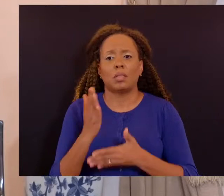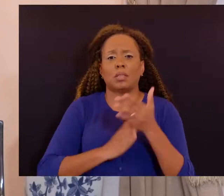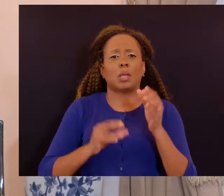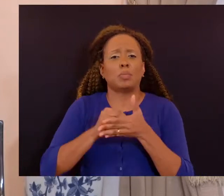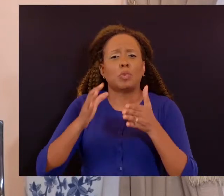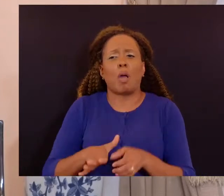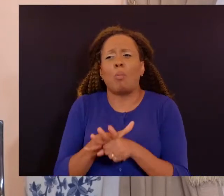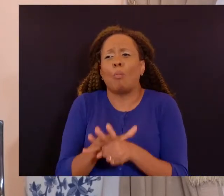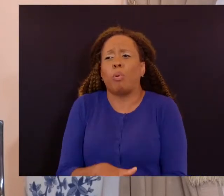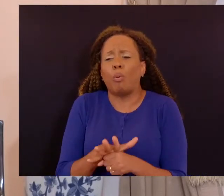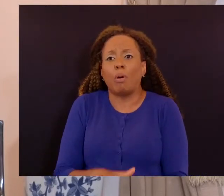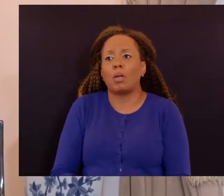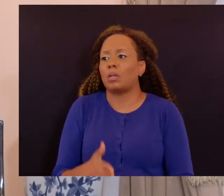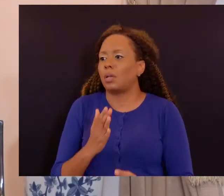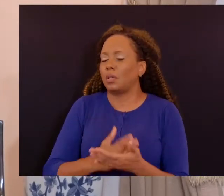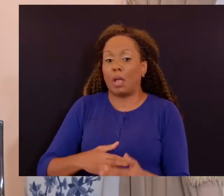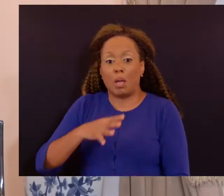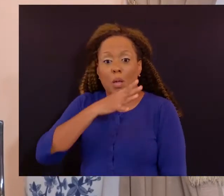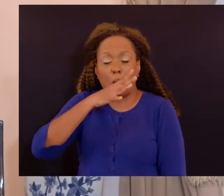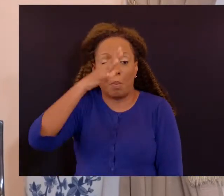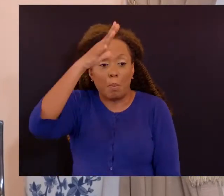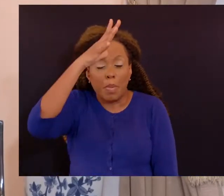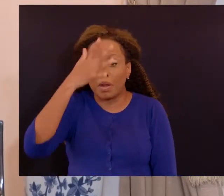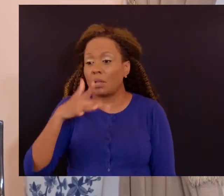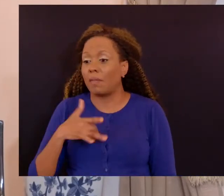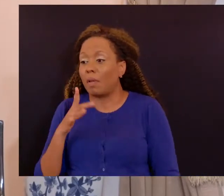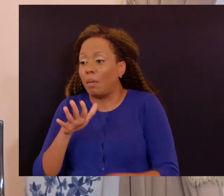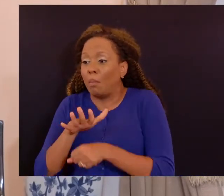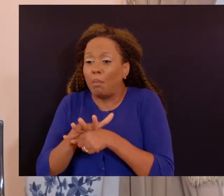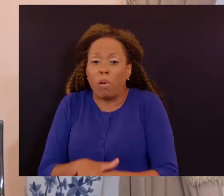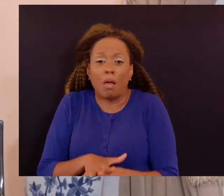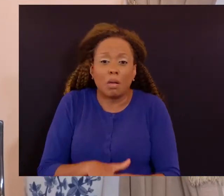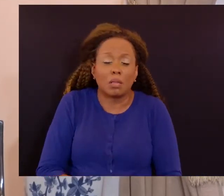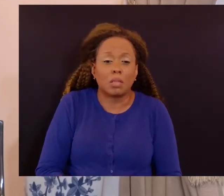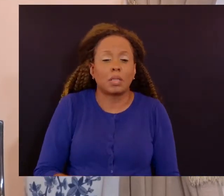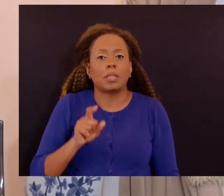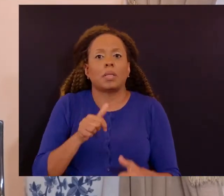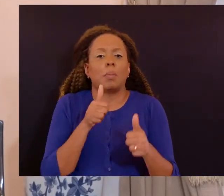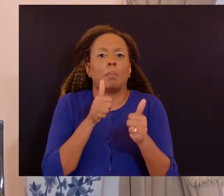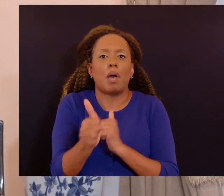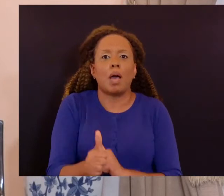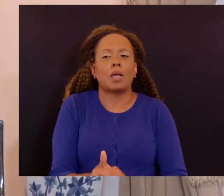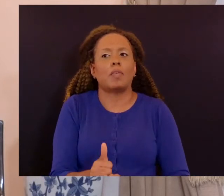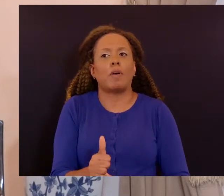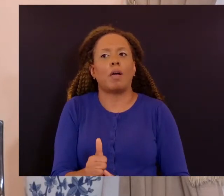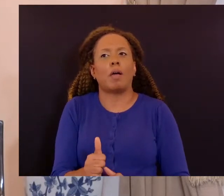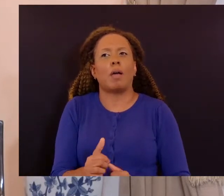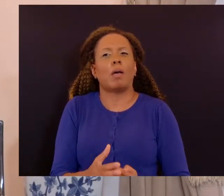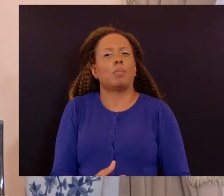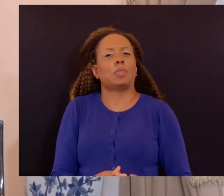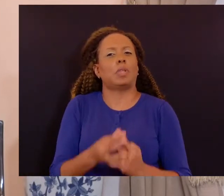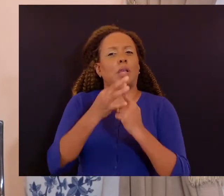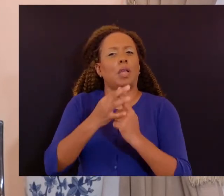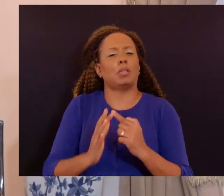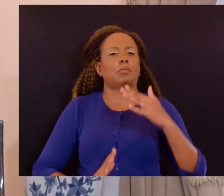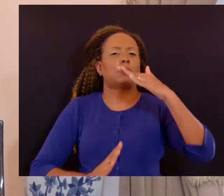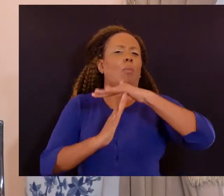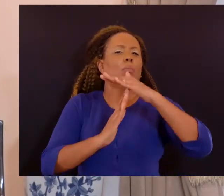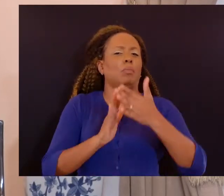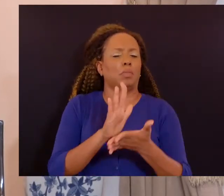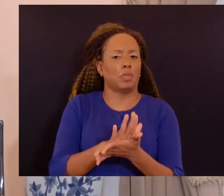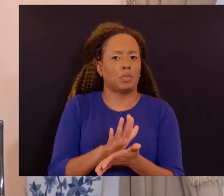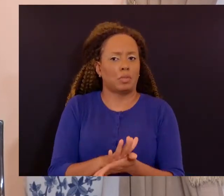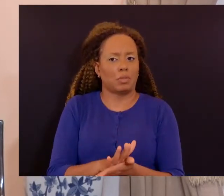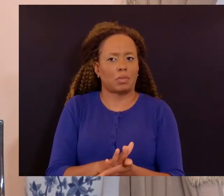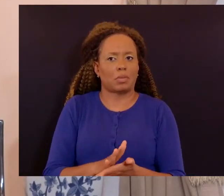their parents also are placed under in our society to pass for a particular school. And the truth is that a lot of what